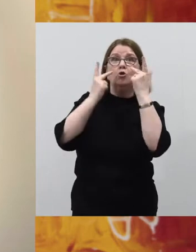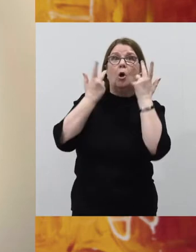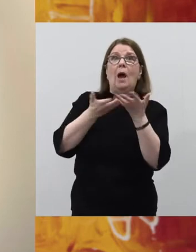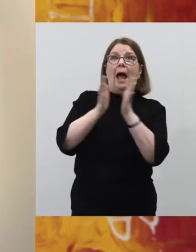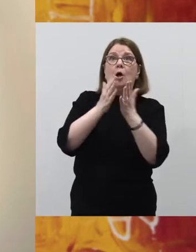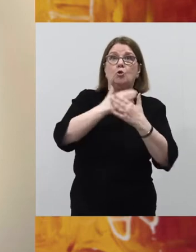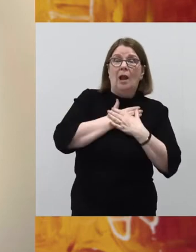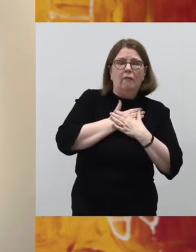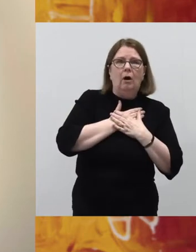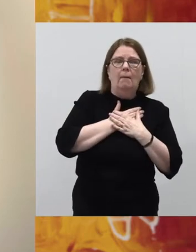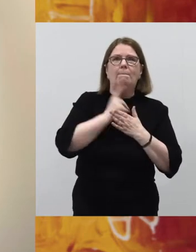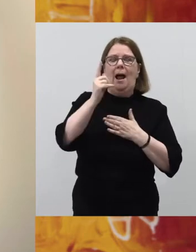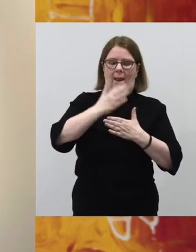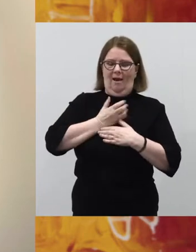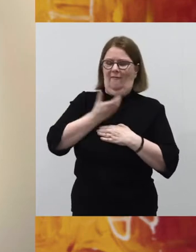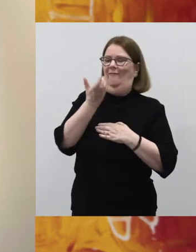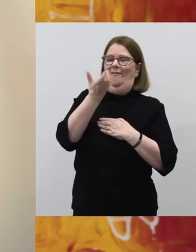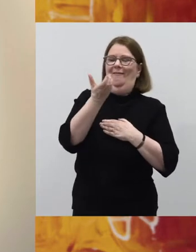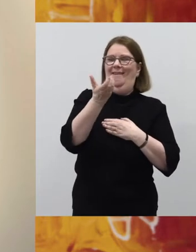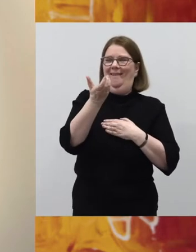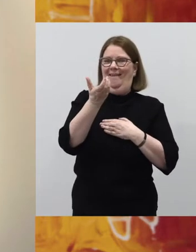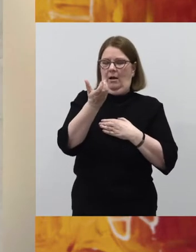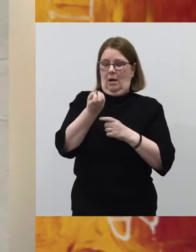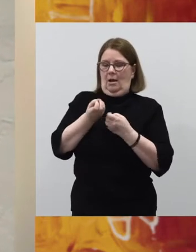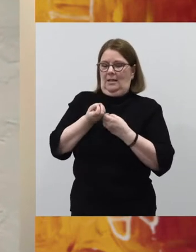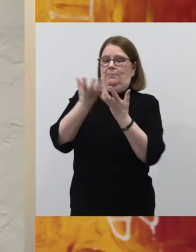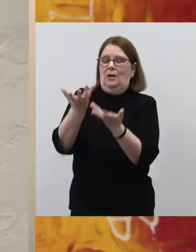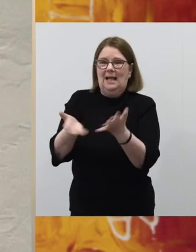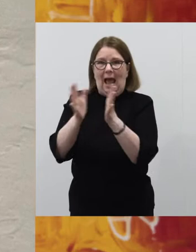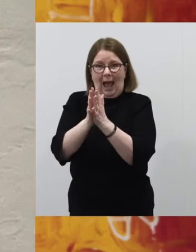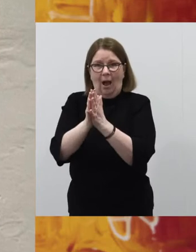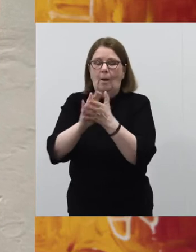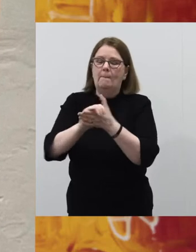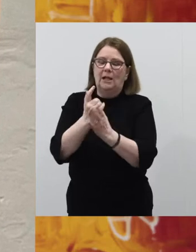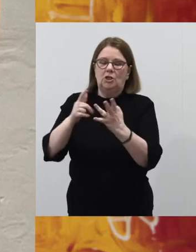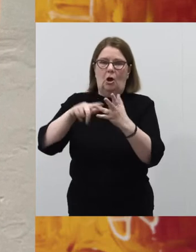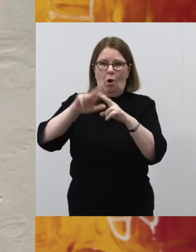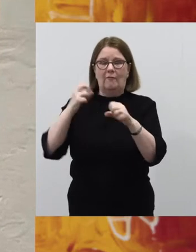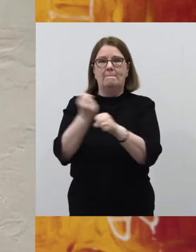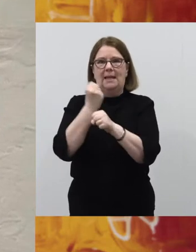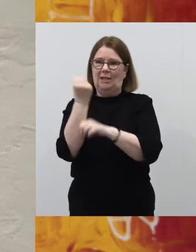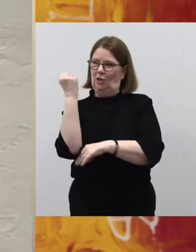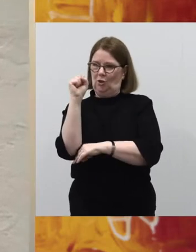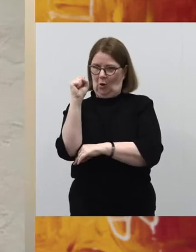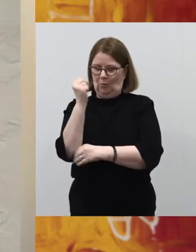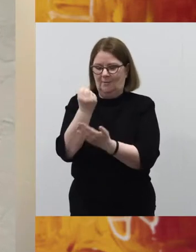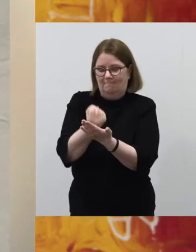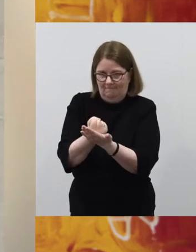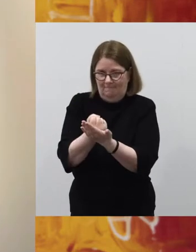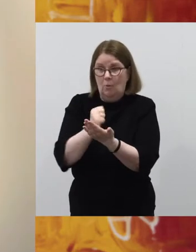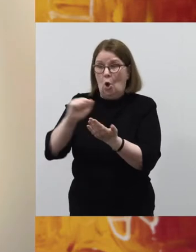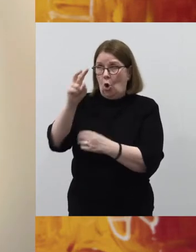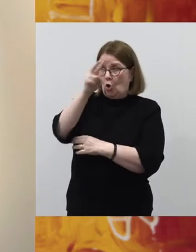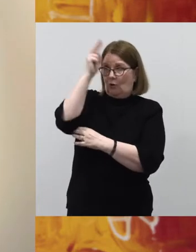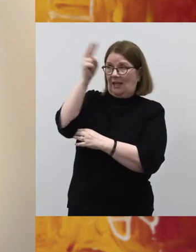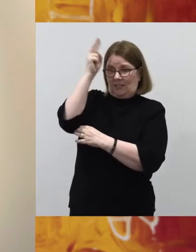ramifications. So finding a way to accommodate these feelings of rejection, sorrow, and anguish is part of the healing process. For Carla Adams, who's also in